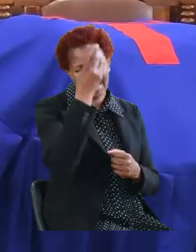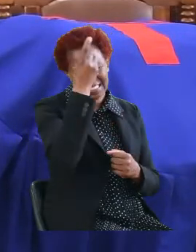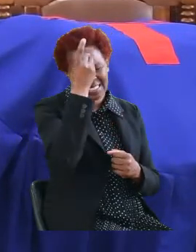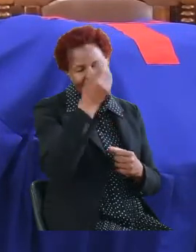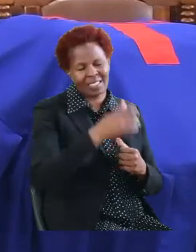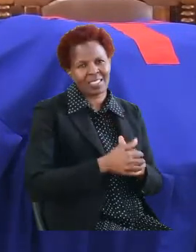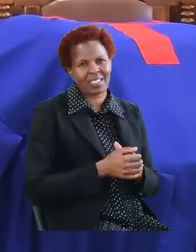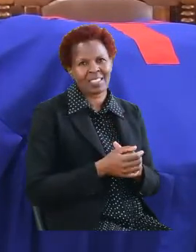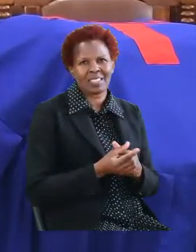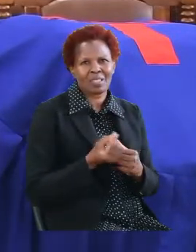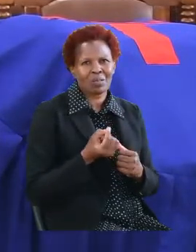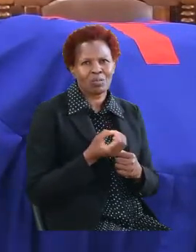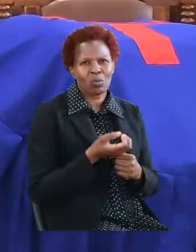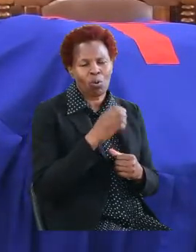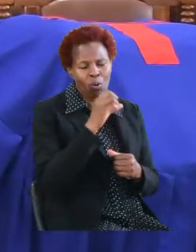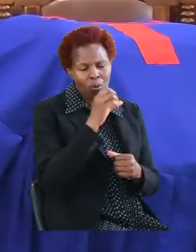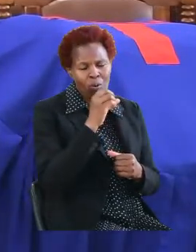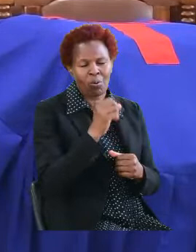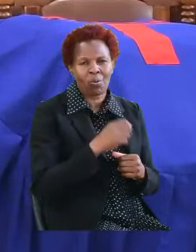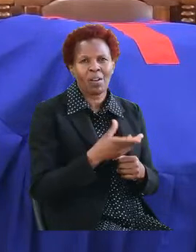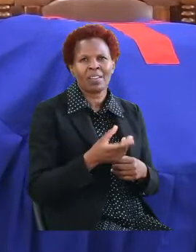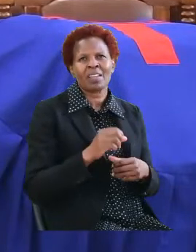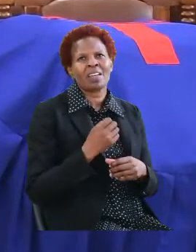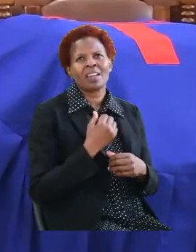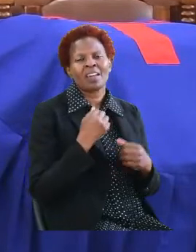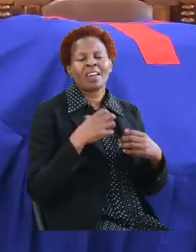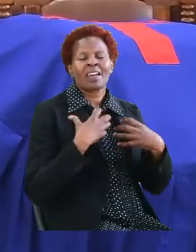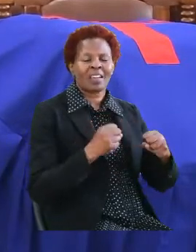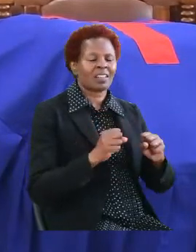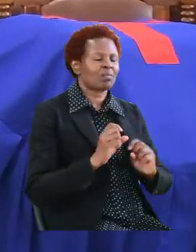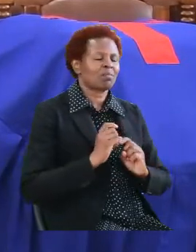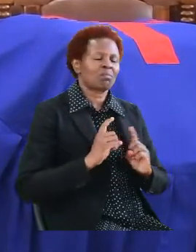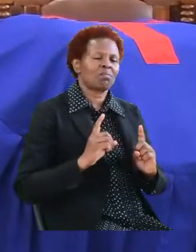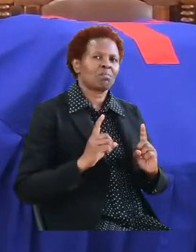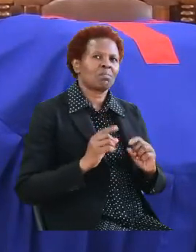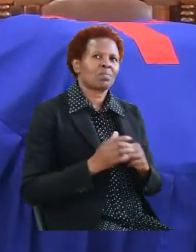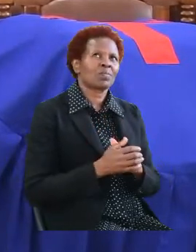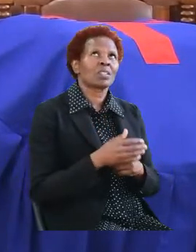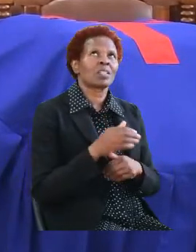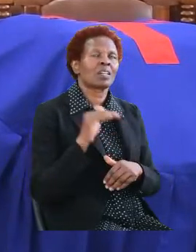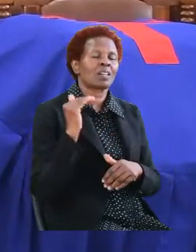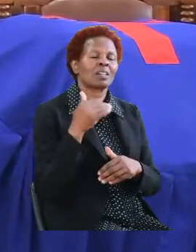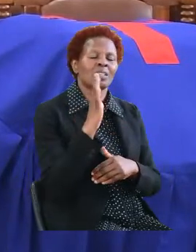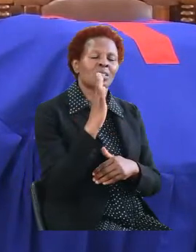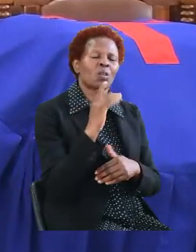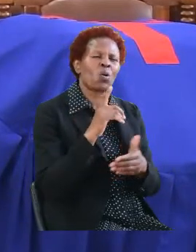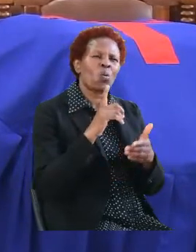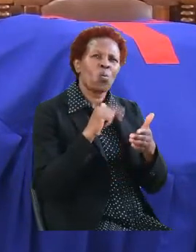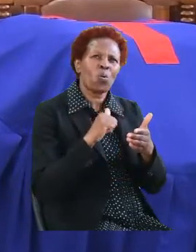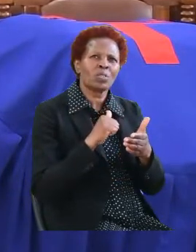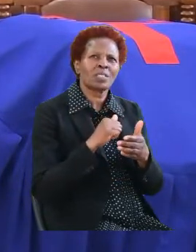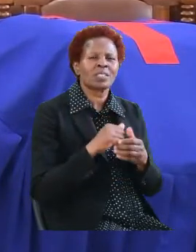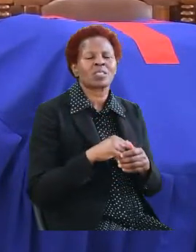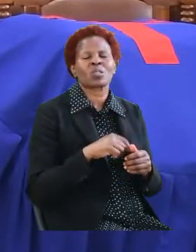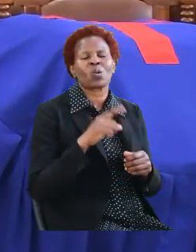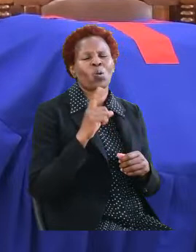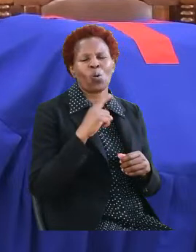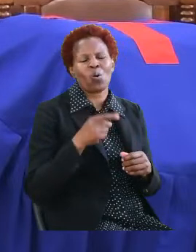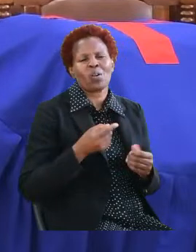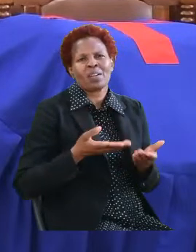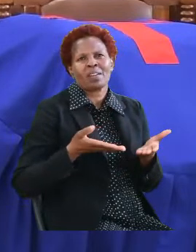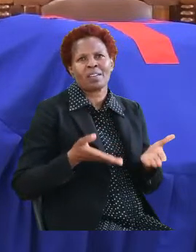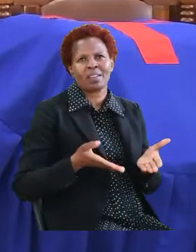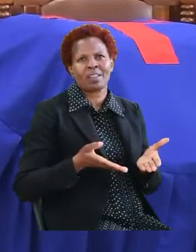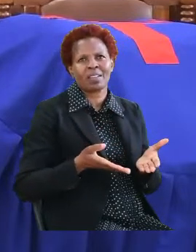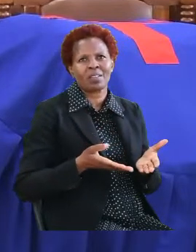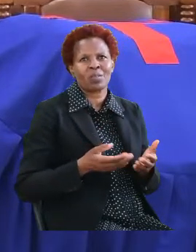even simple colds, they're not getting healed. And so Jeremiah asked the Lord, what is wrong with us? Do